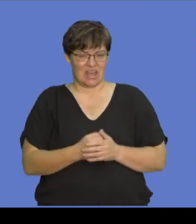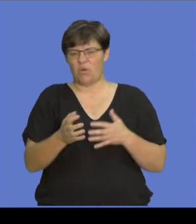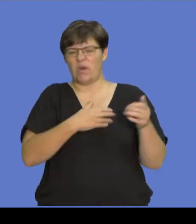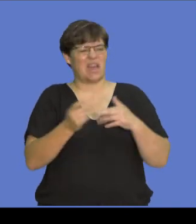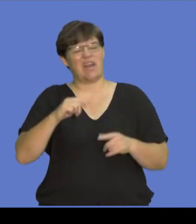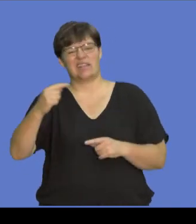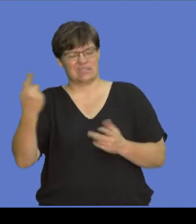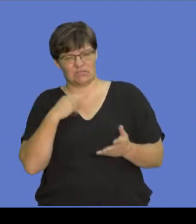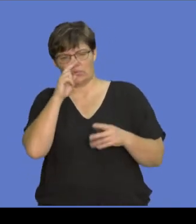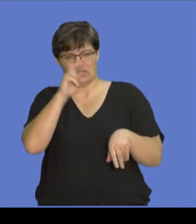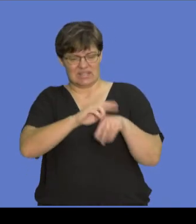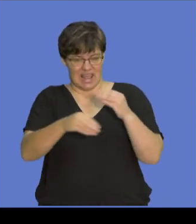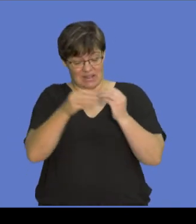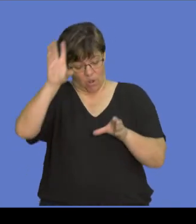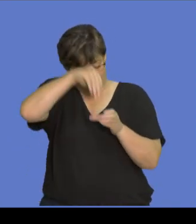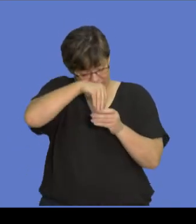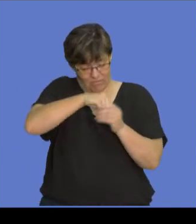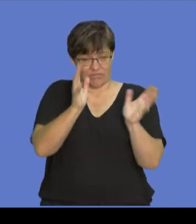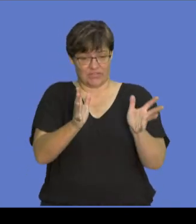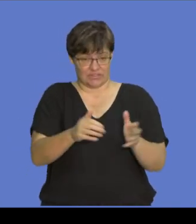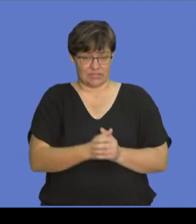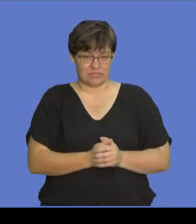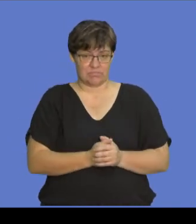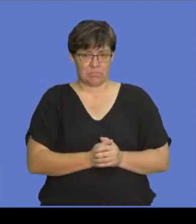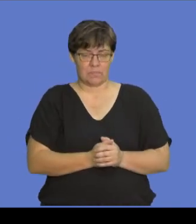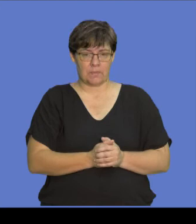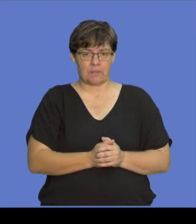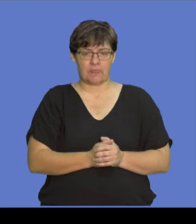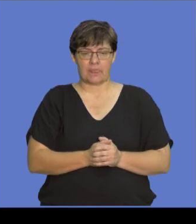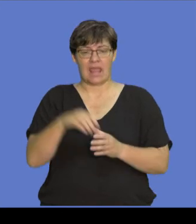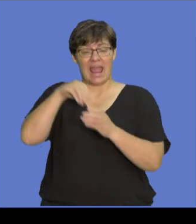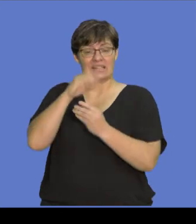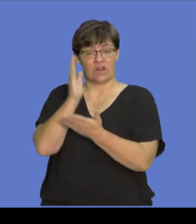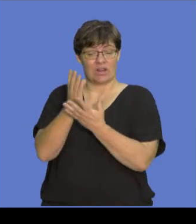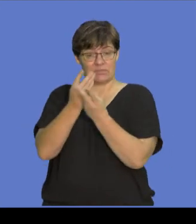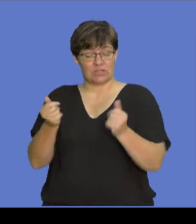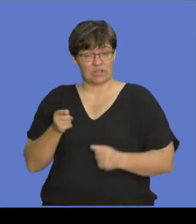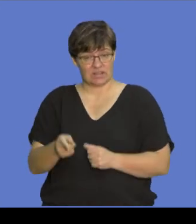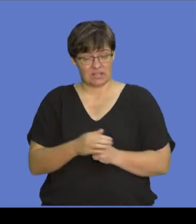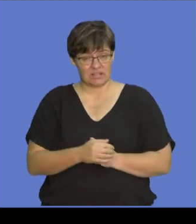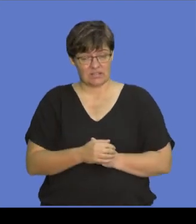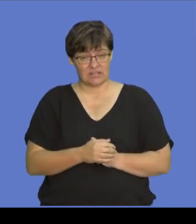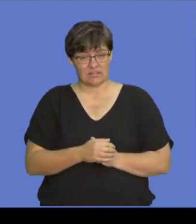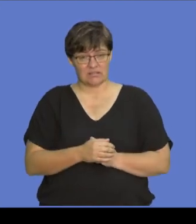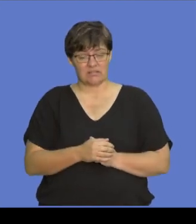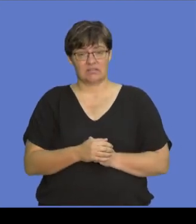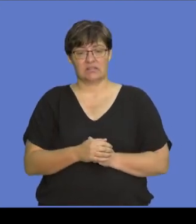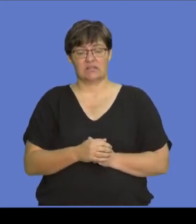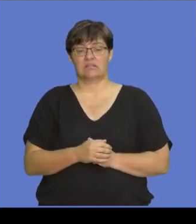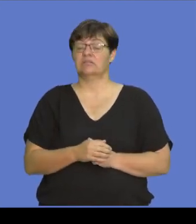there. Right. What do we know about indirect materials? We are told about indirect materials